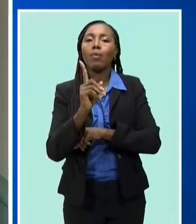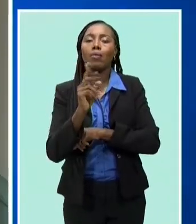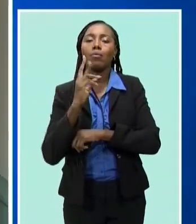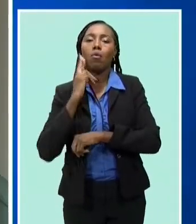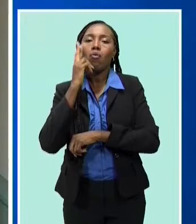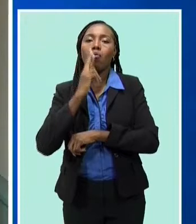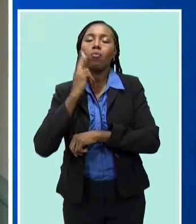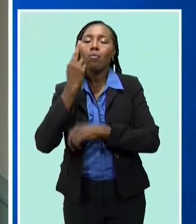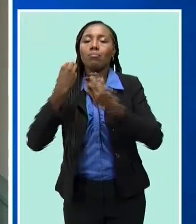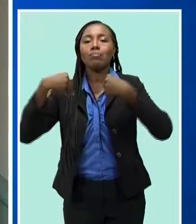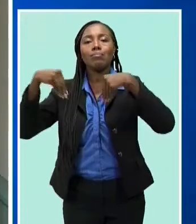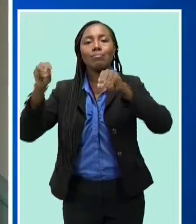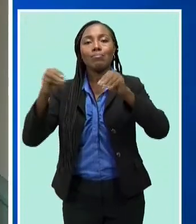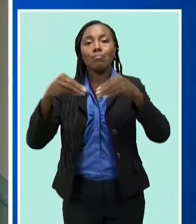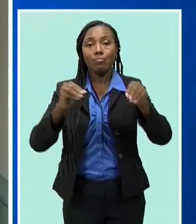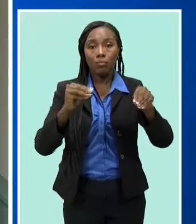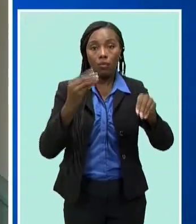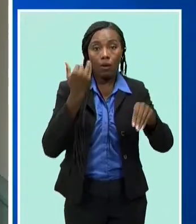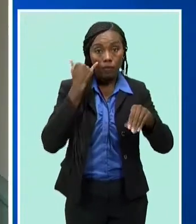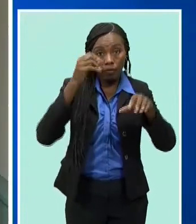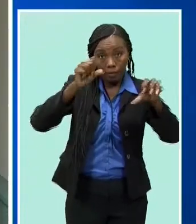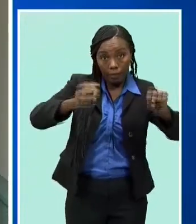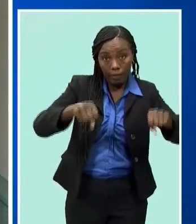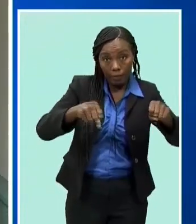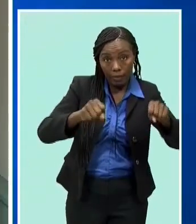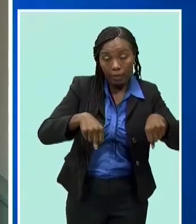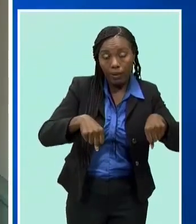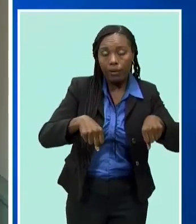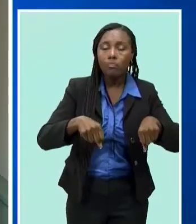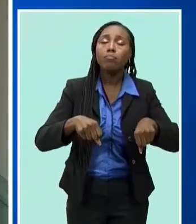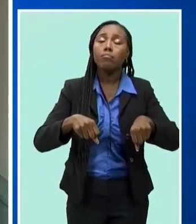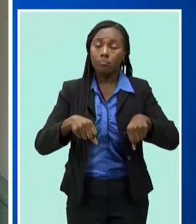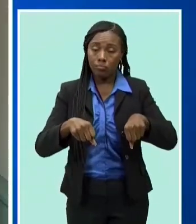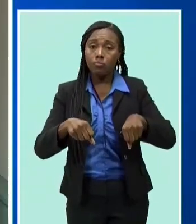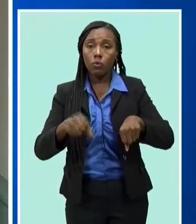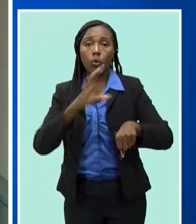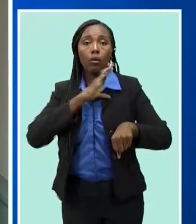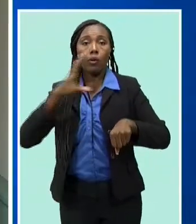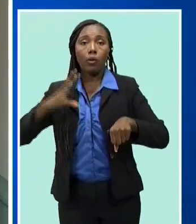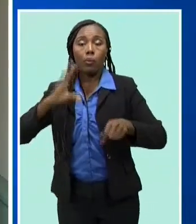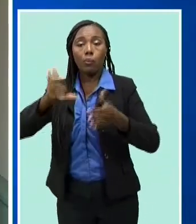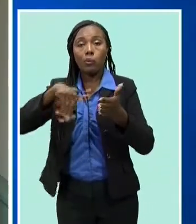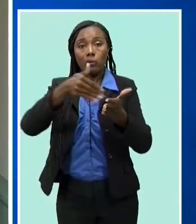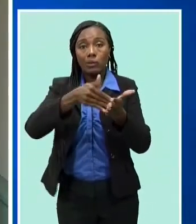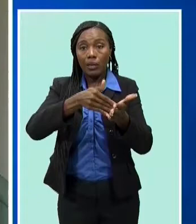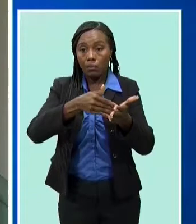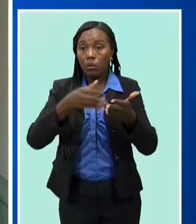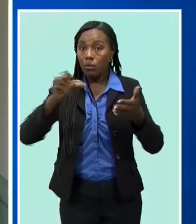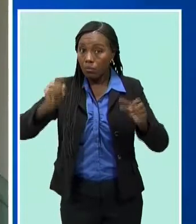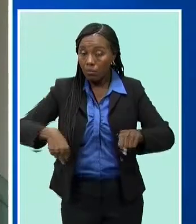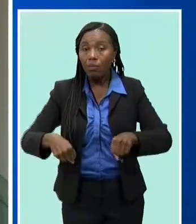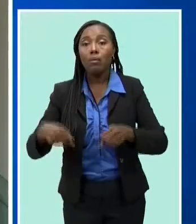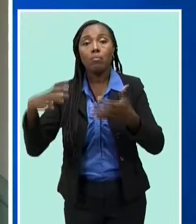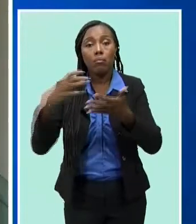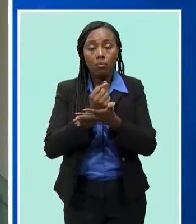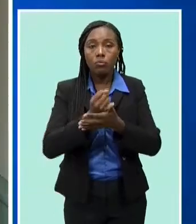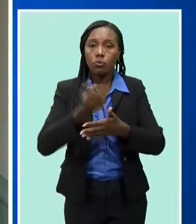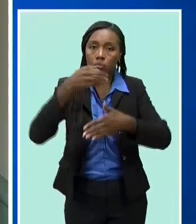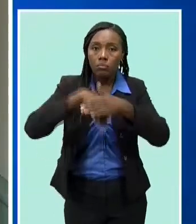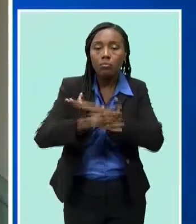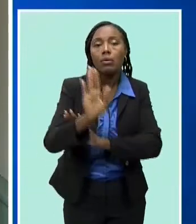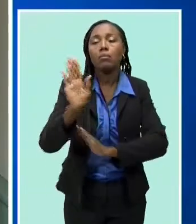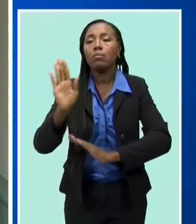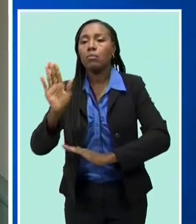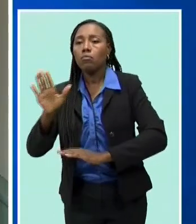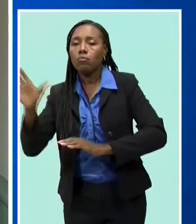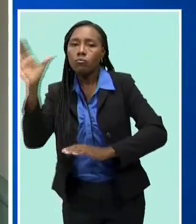the capacity, the community centers, when they are available. We are going into the community. We are